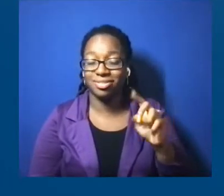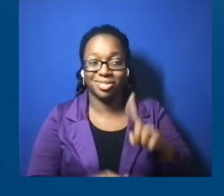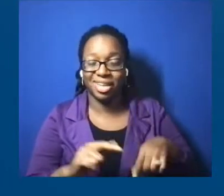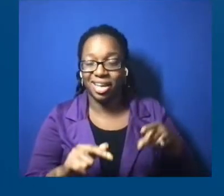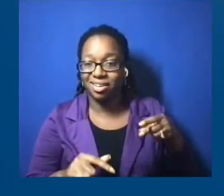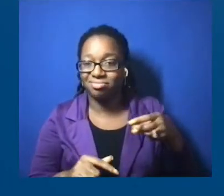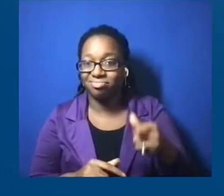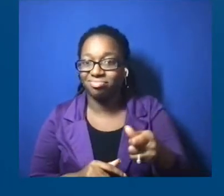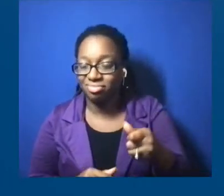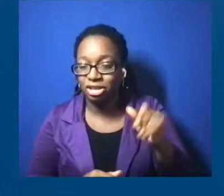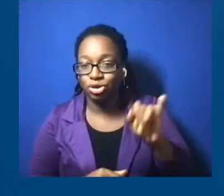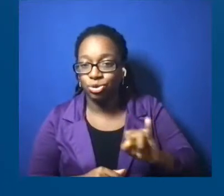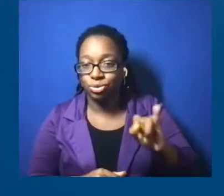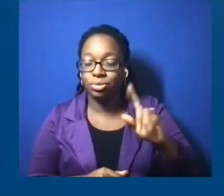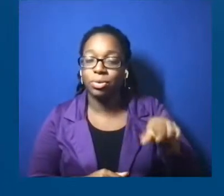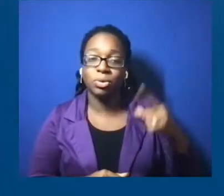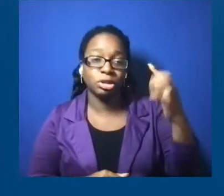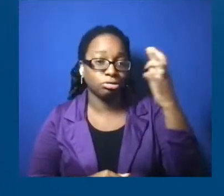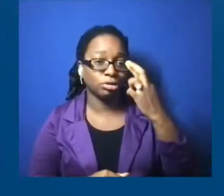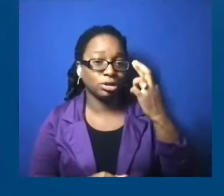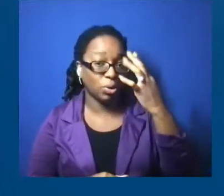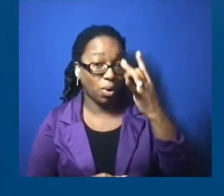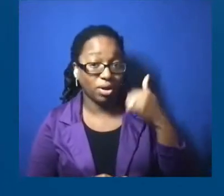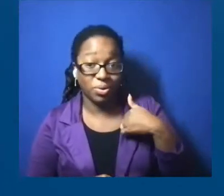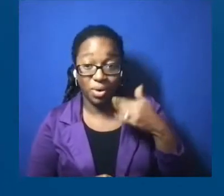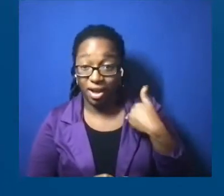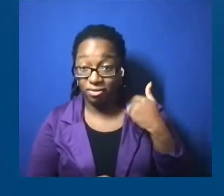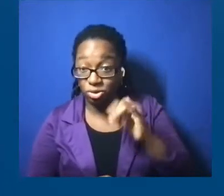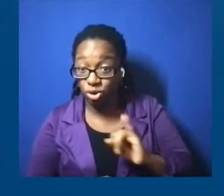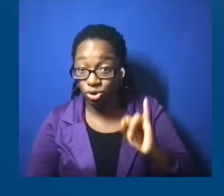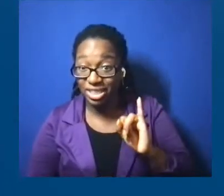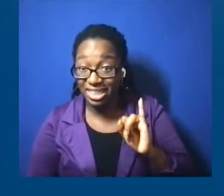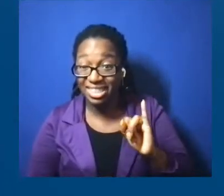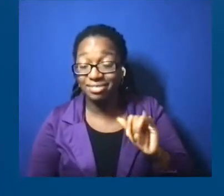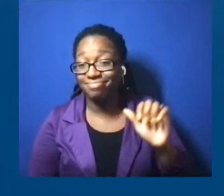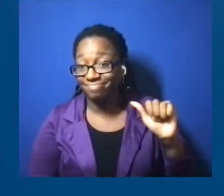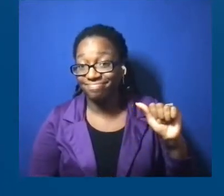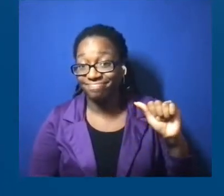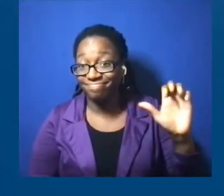coverage is because of the Affordable Care Act. Only reason.